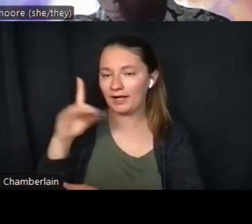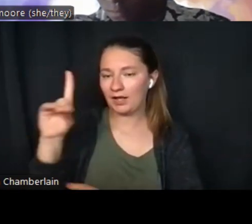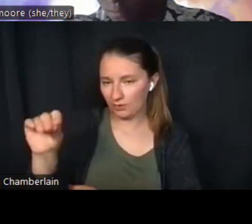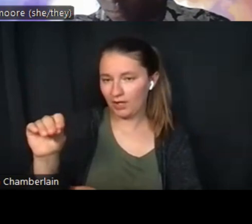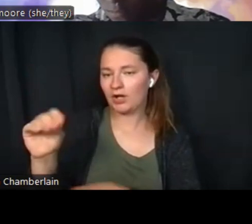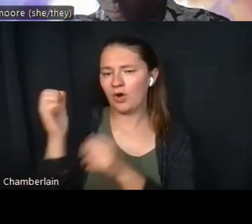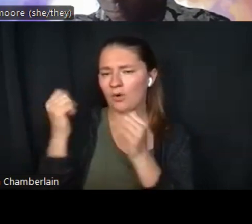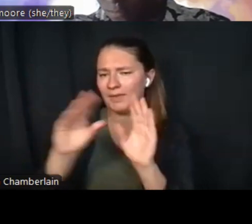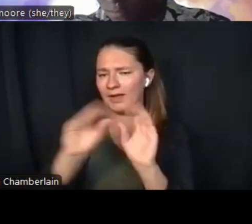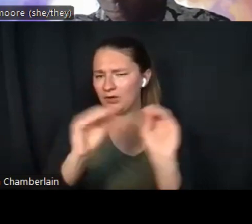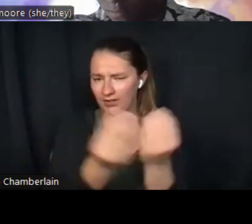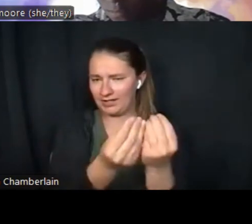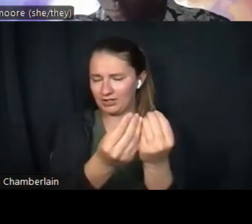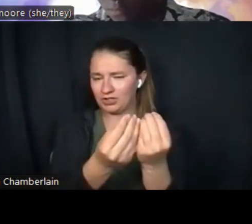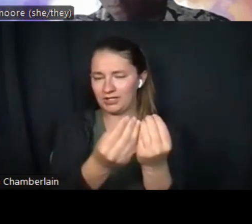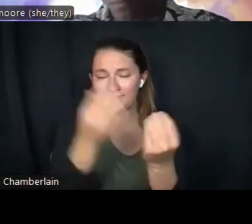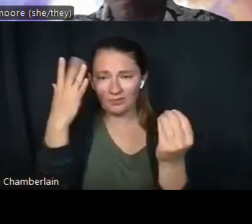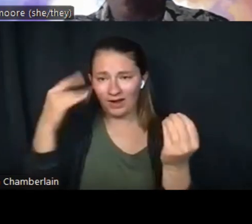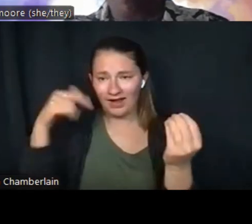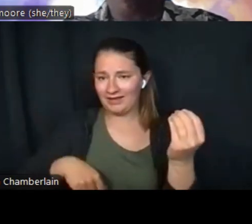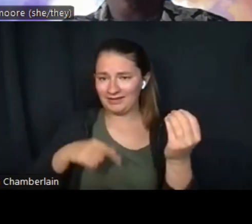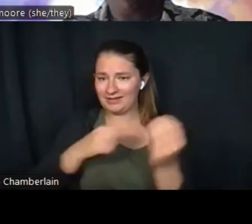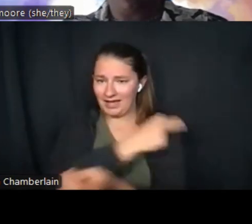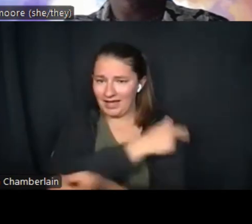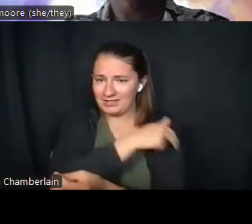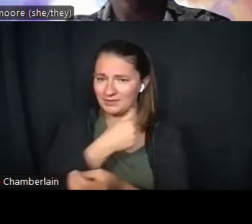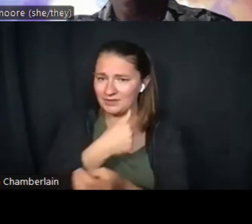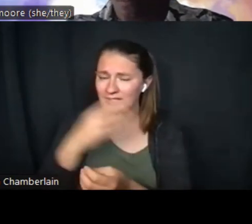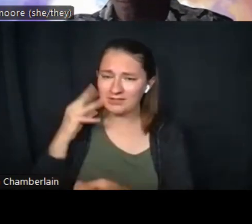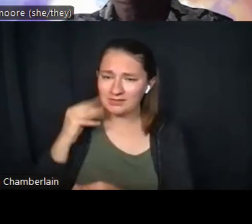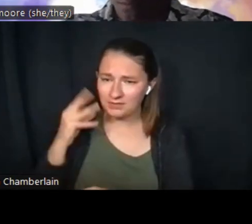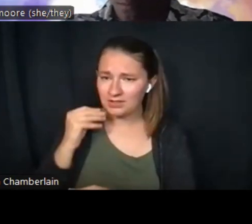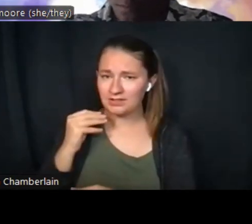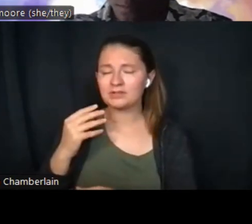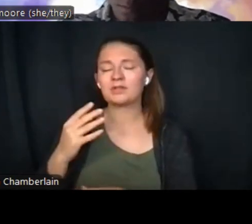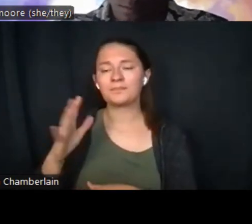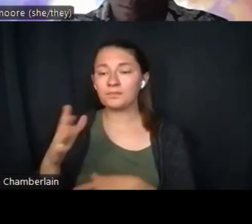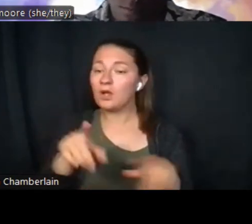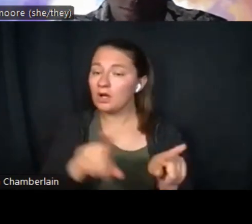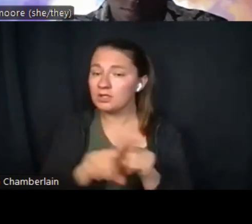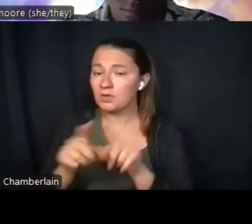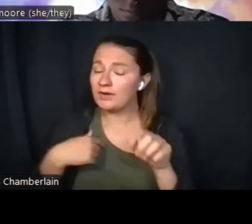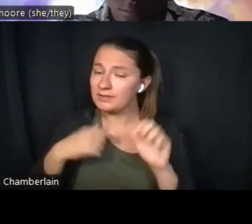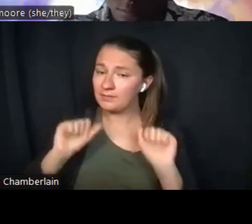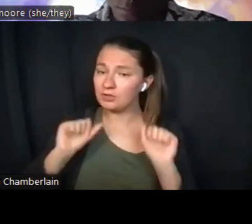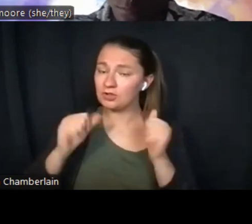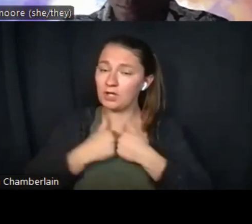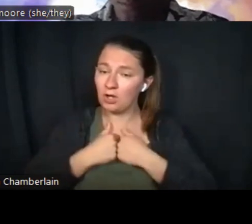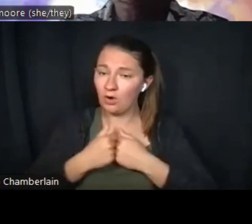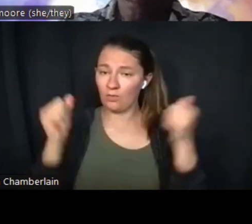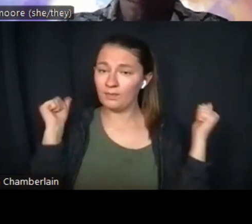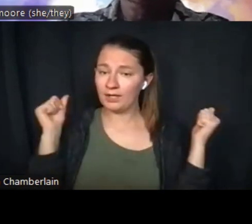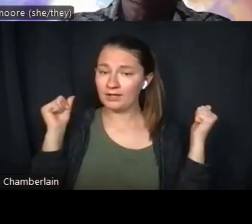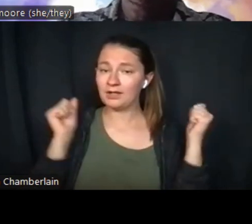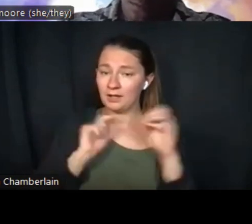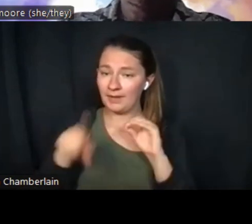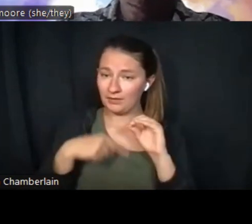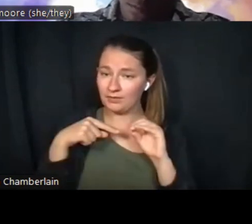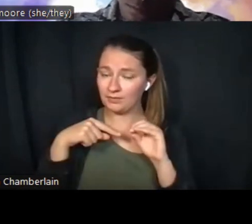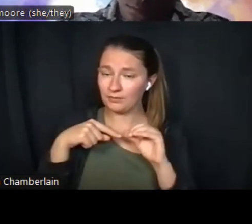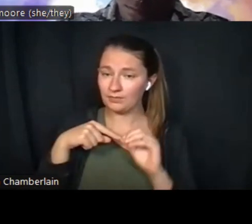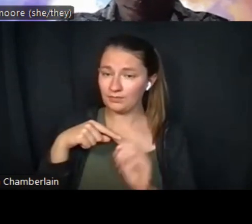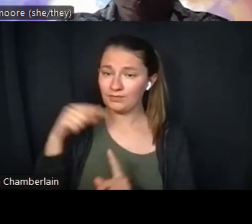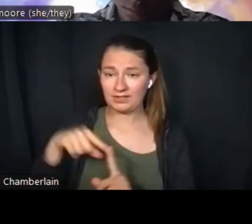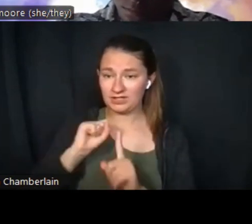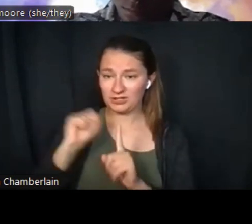based on this experience and based on my ability to be open about it, because certainly a lot of people were just